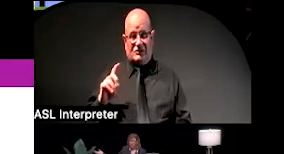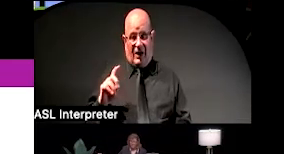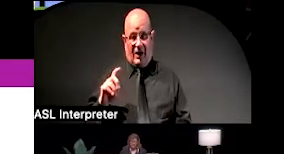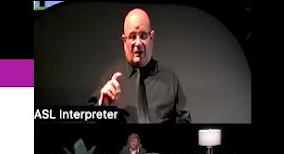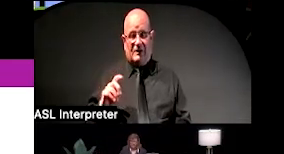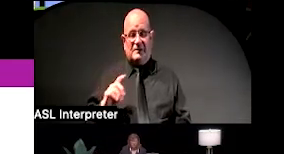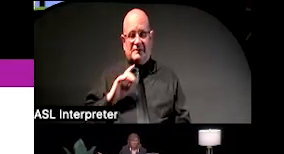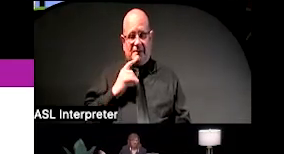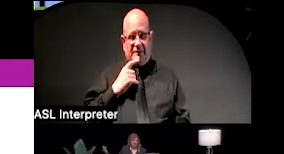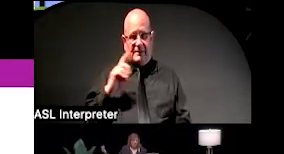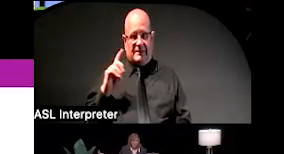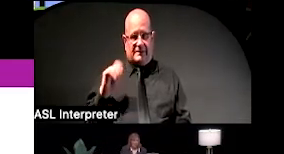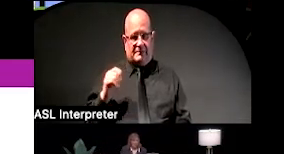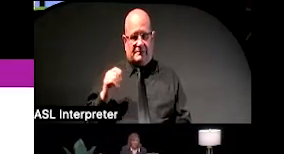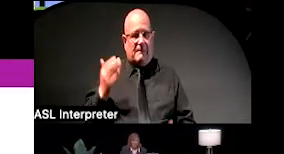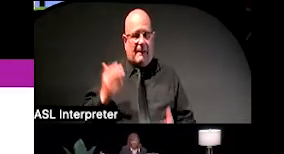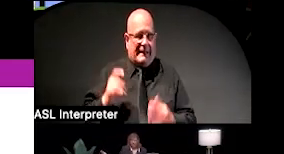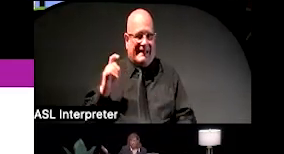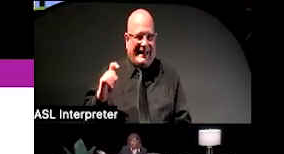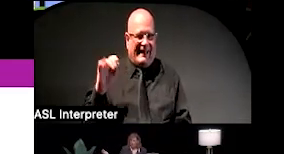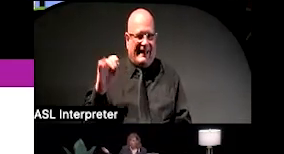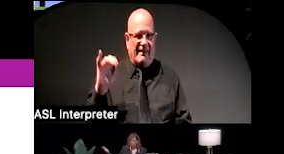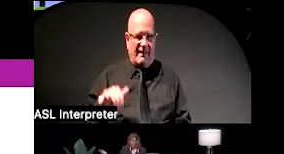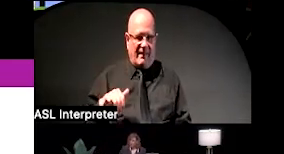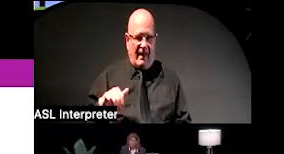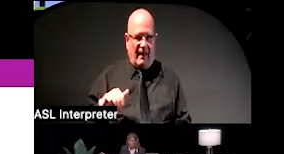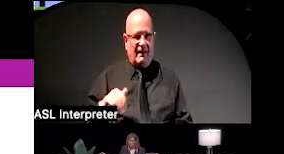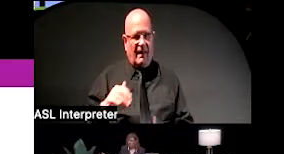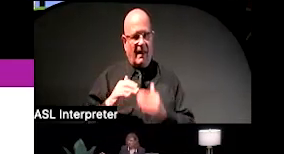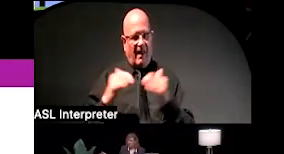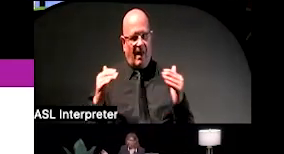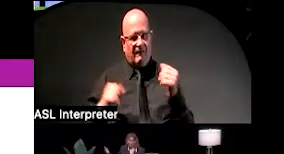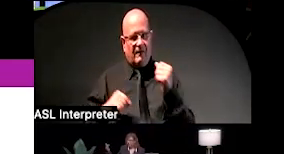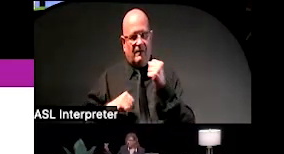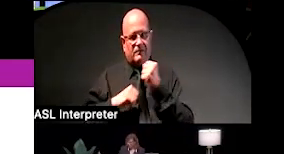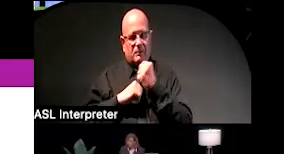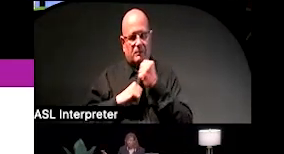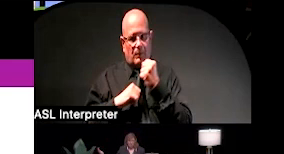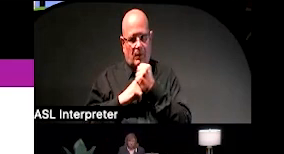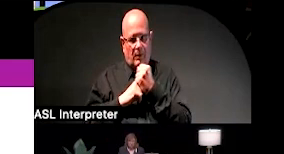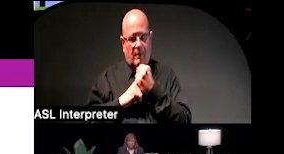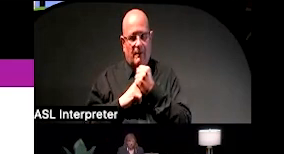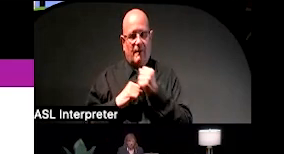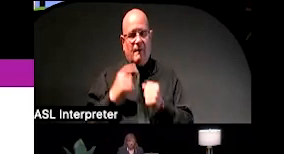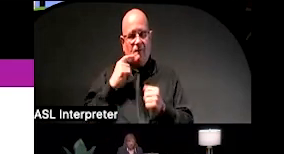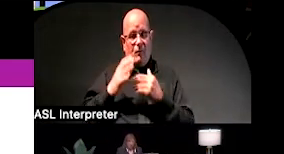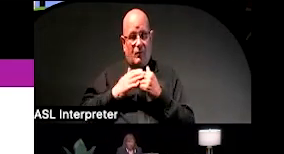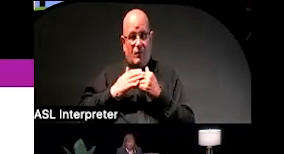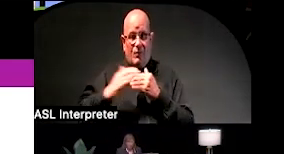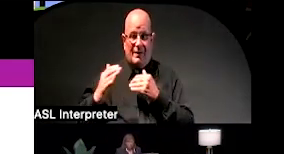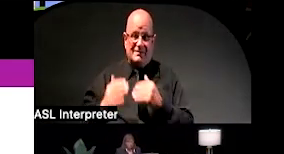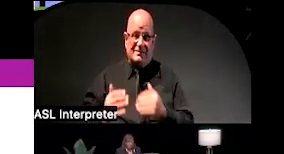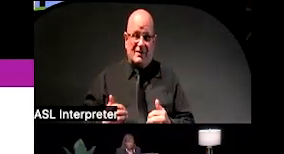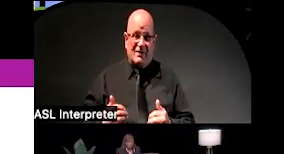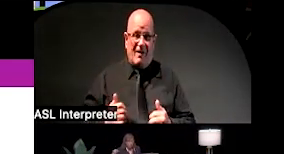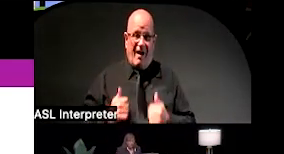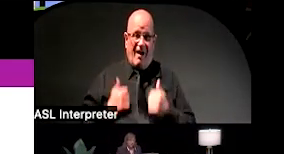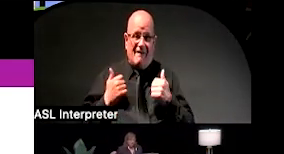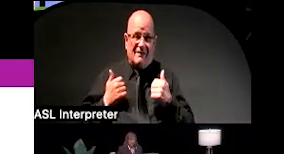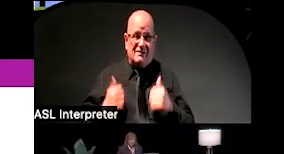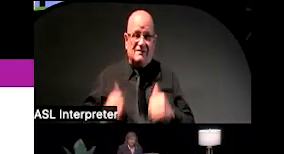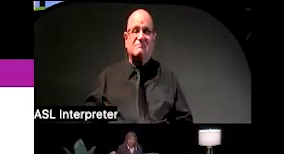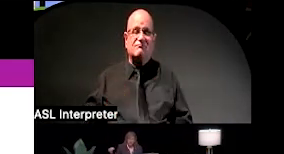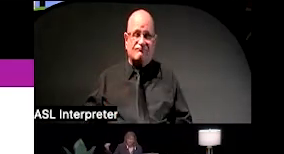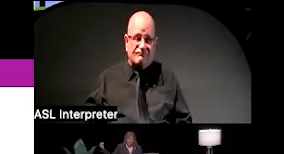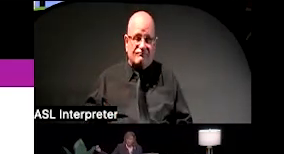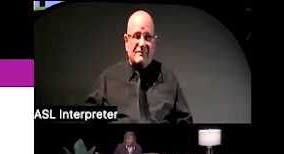may need that level of support for the rest of their lives. So there are ways